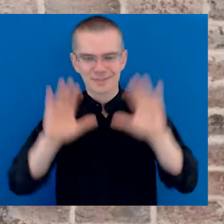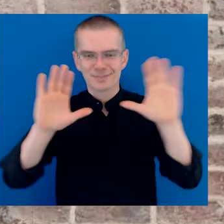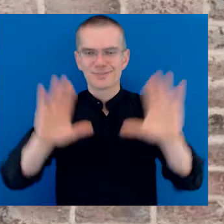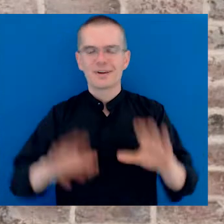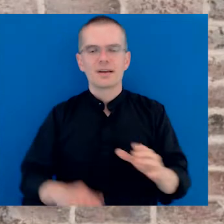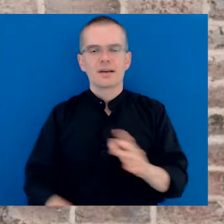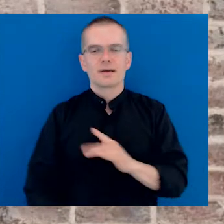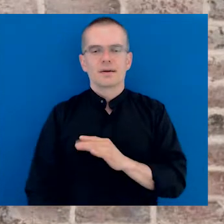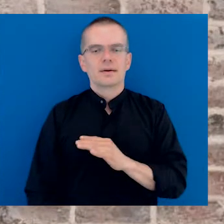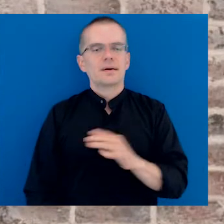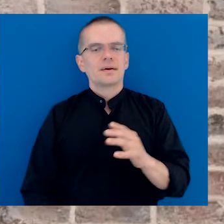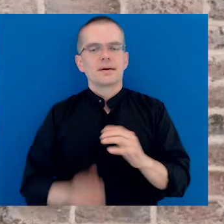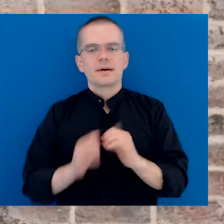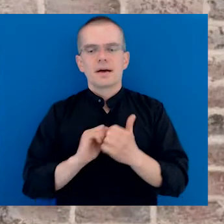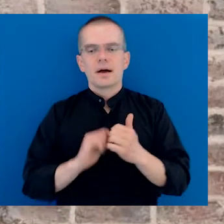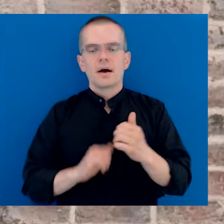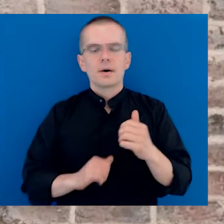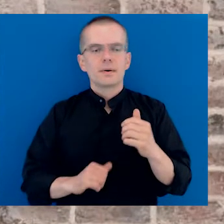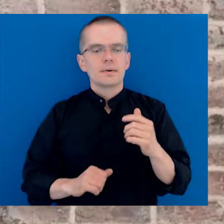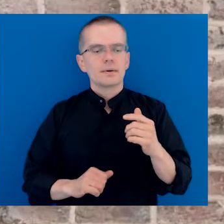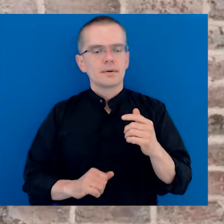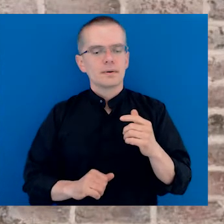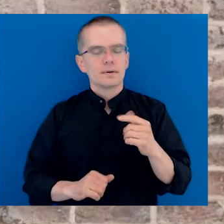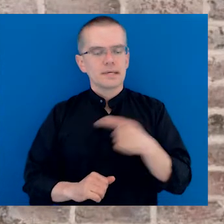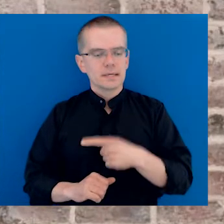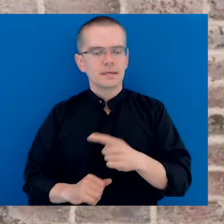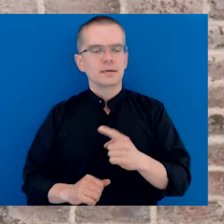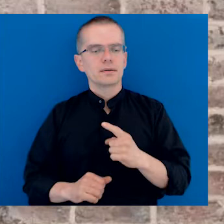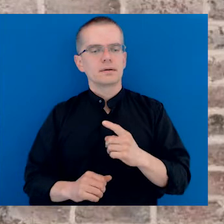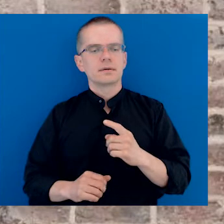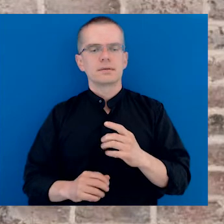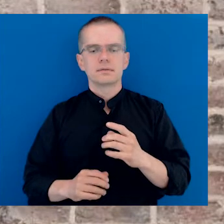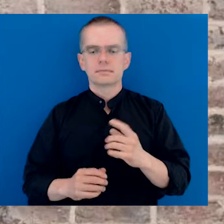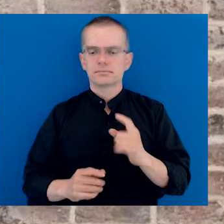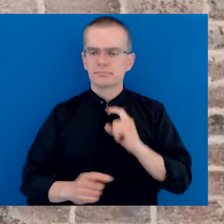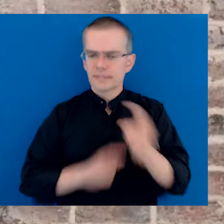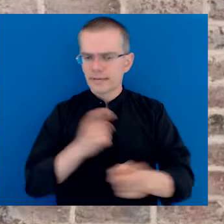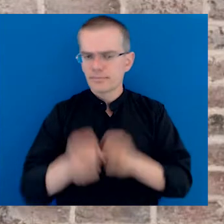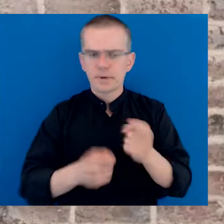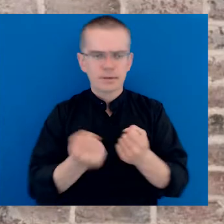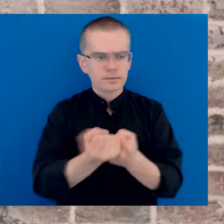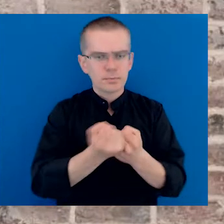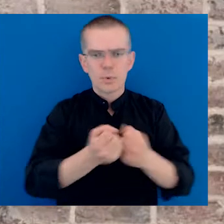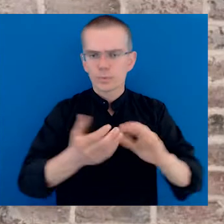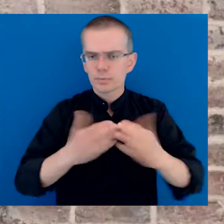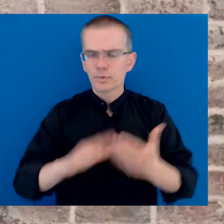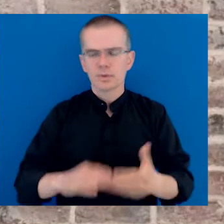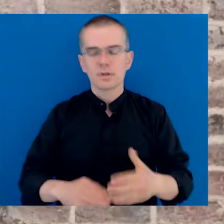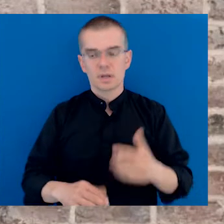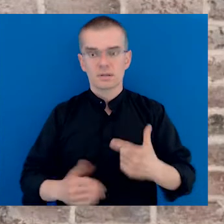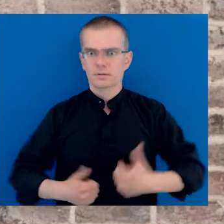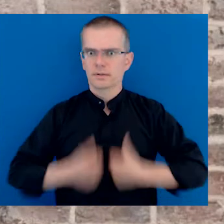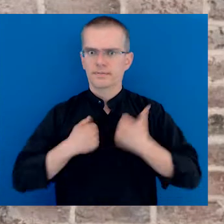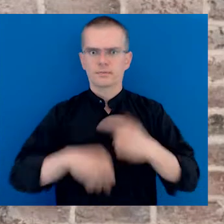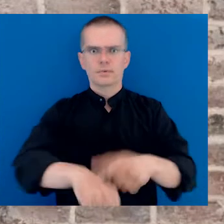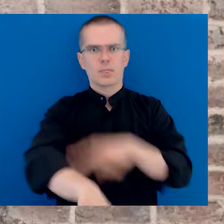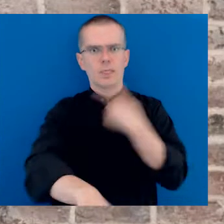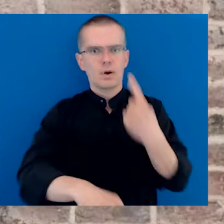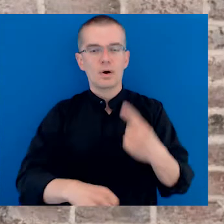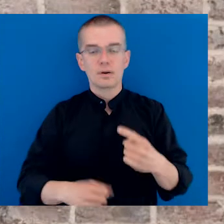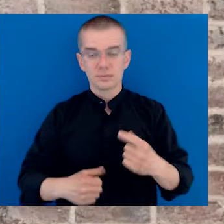And I love that you're focused on how he kept giving back. And he had a long life in which he gave back because he